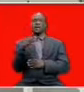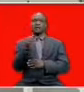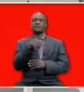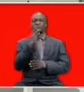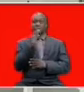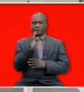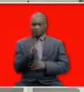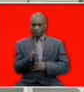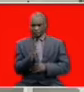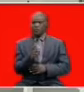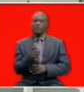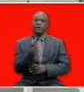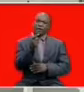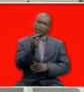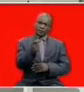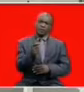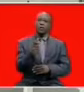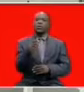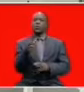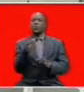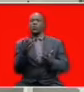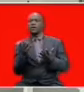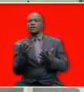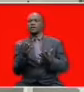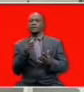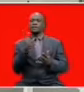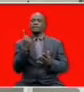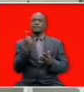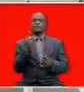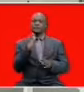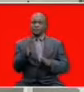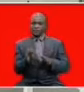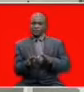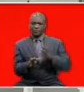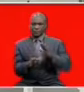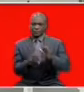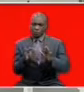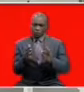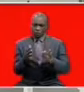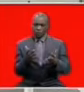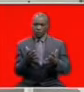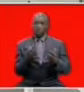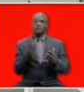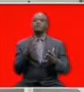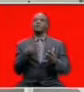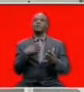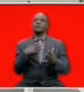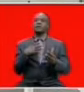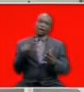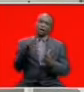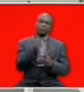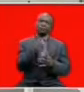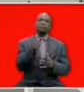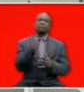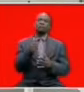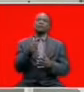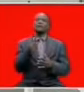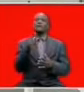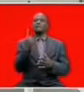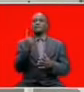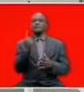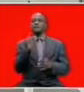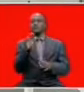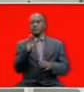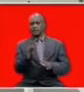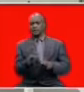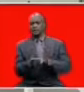So what are the first steps one has to take for a breakthrough? I know there's so much that, you know, pastors, the prophets that talk